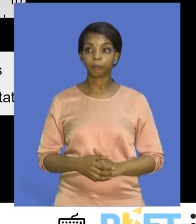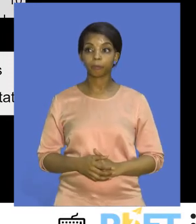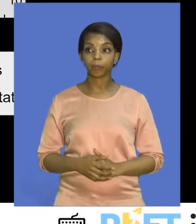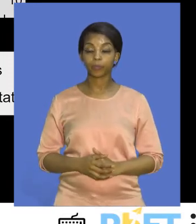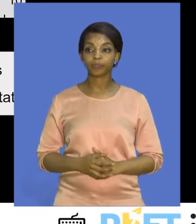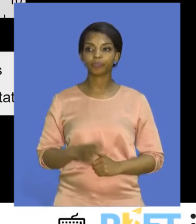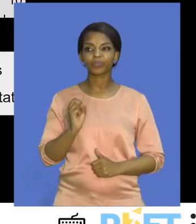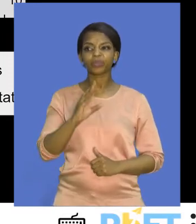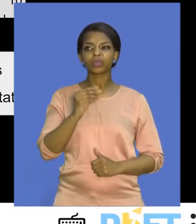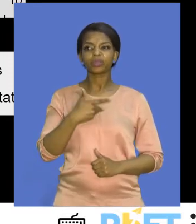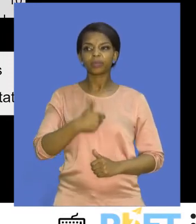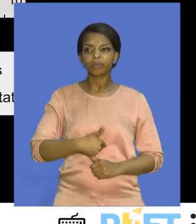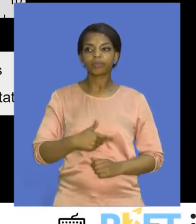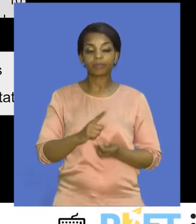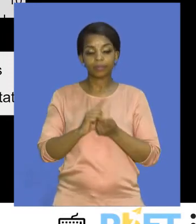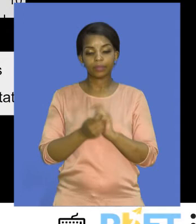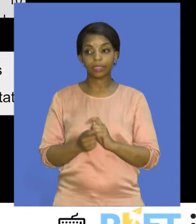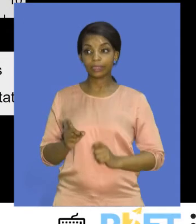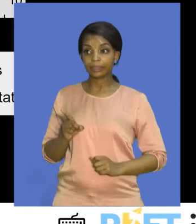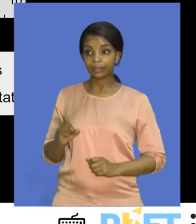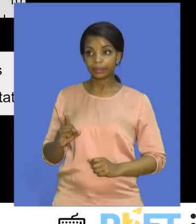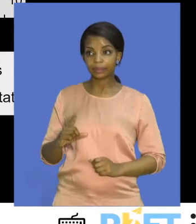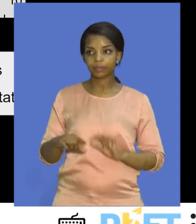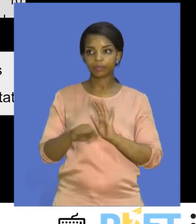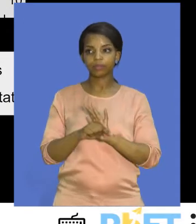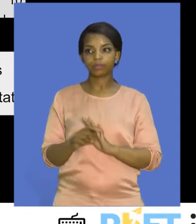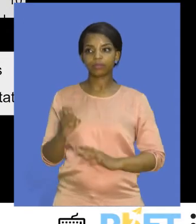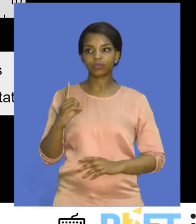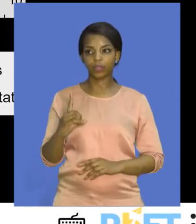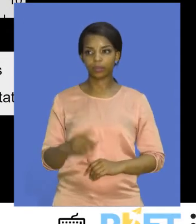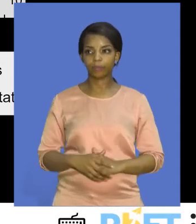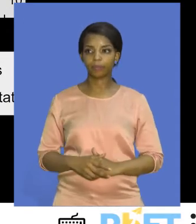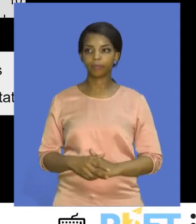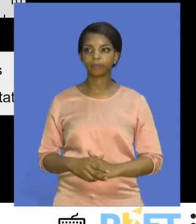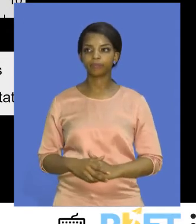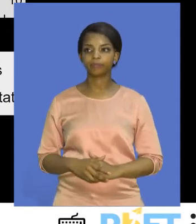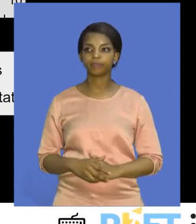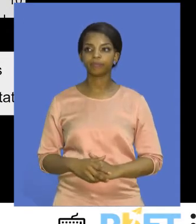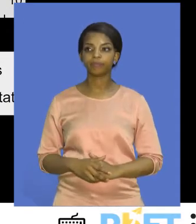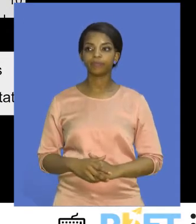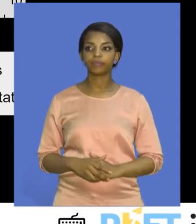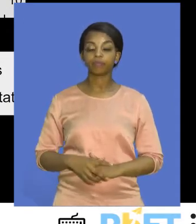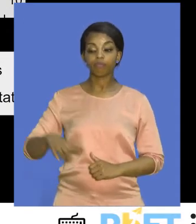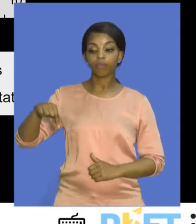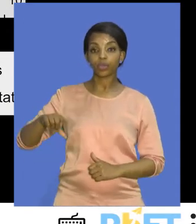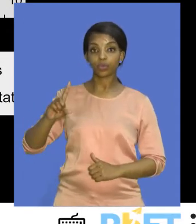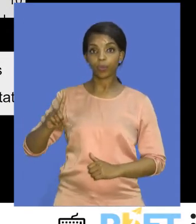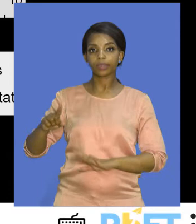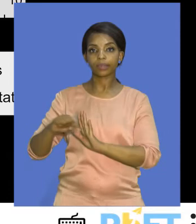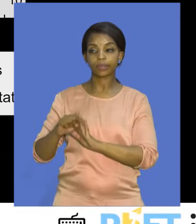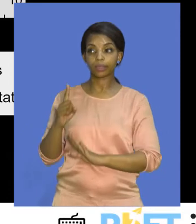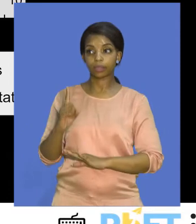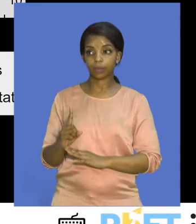to -1. Okay, Q1 must be -1 microcoulombs, while this one